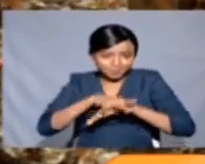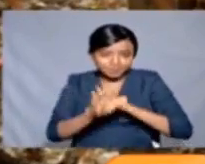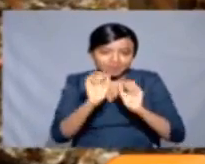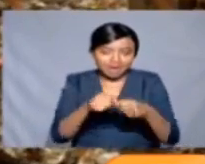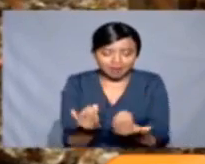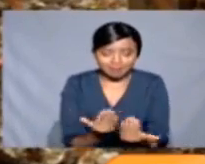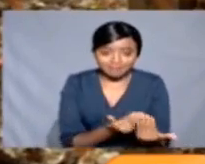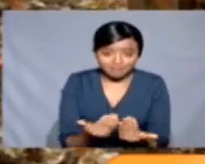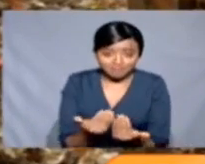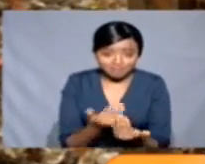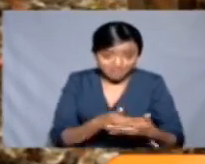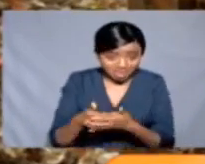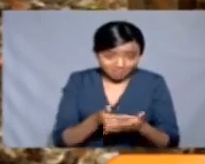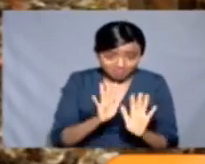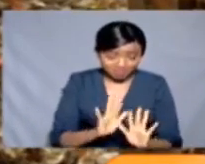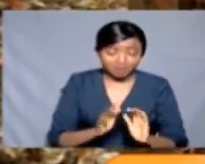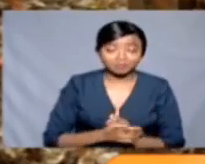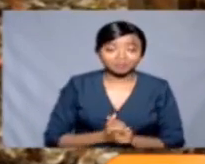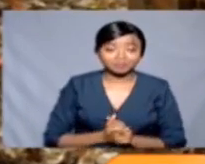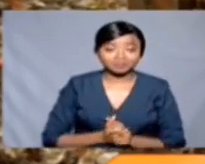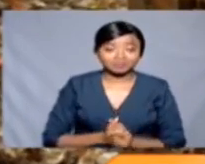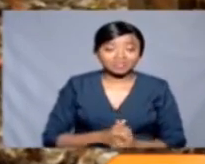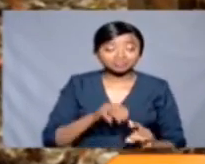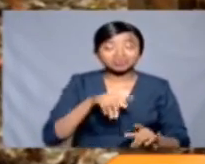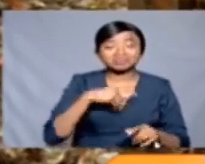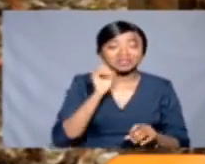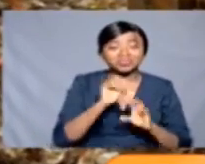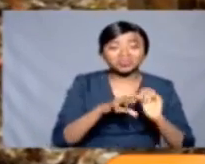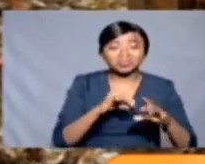hazardous emissions from the dam site ends up